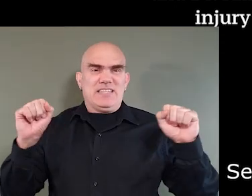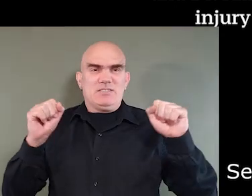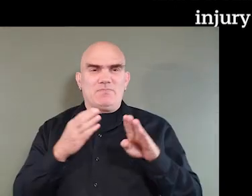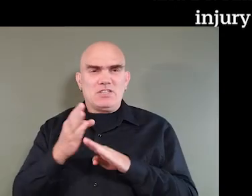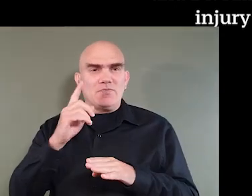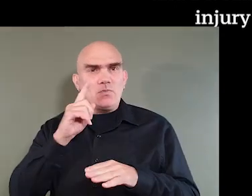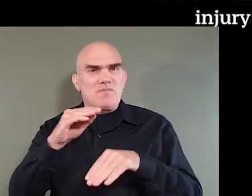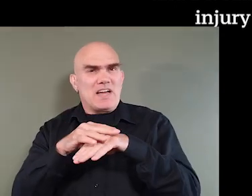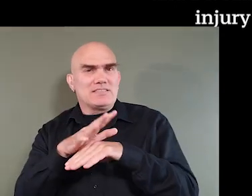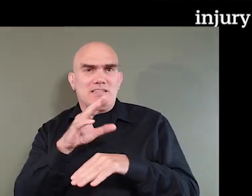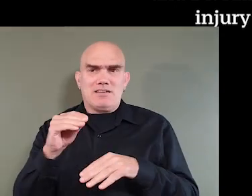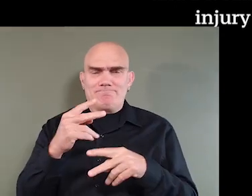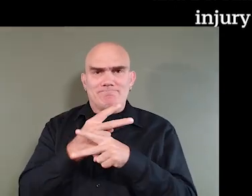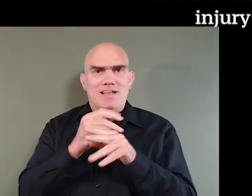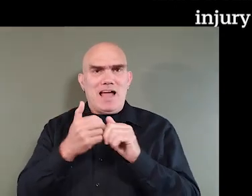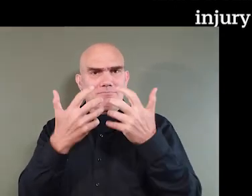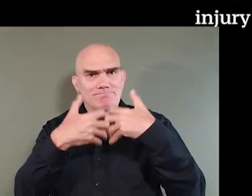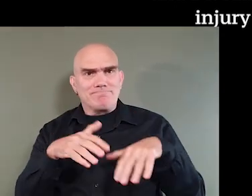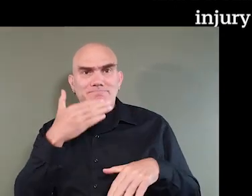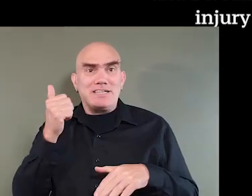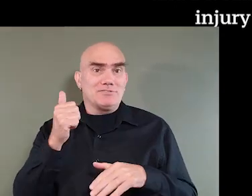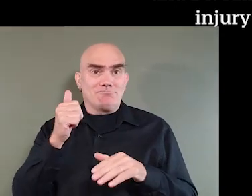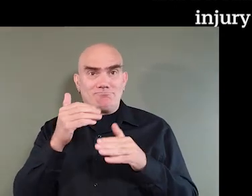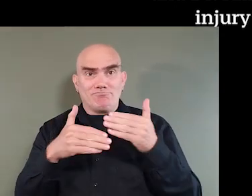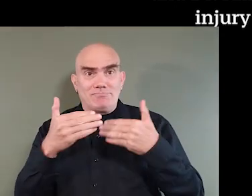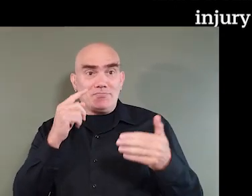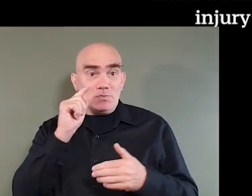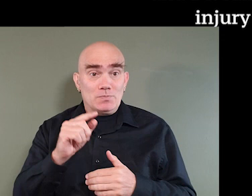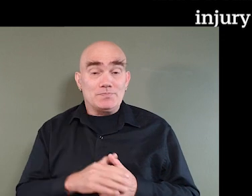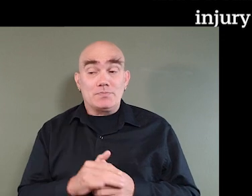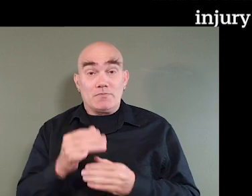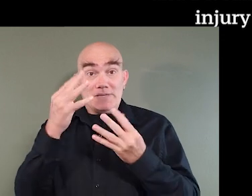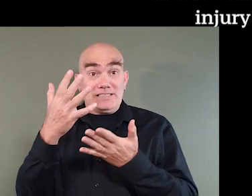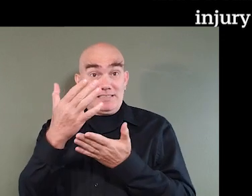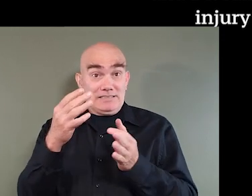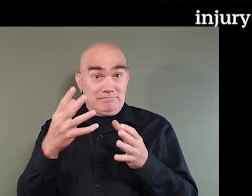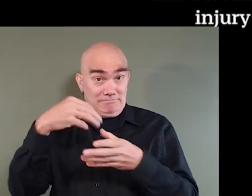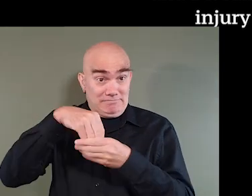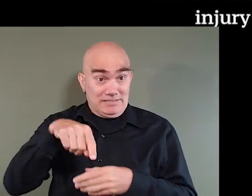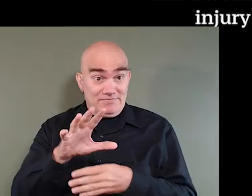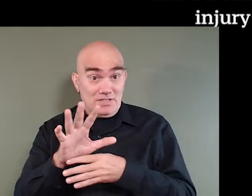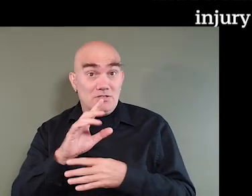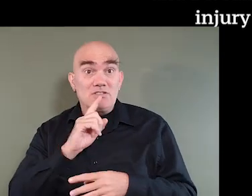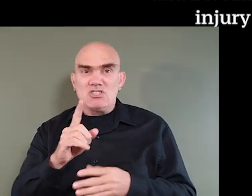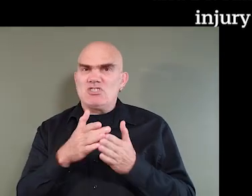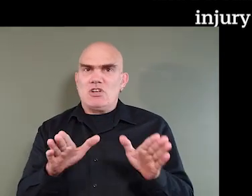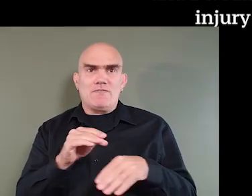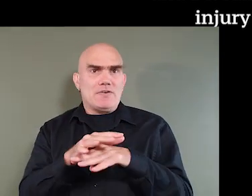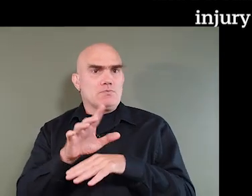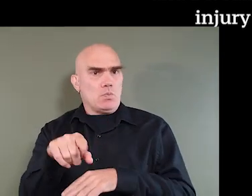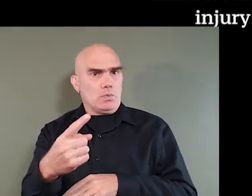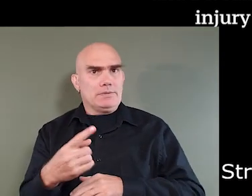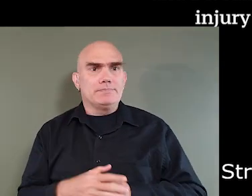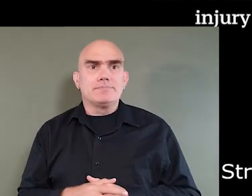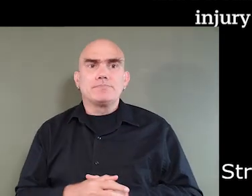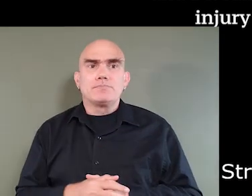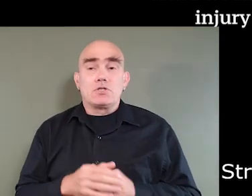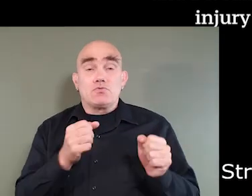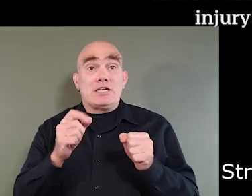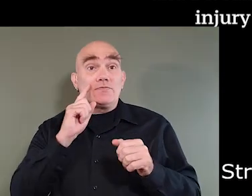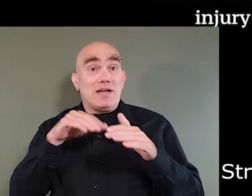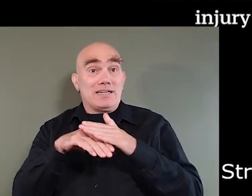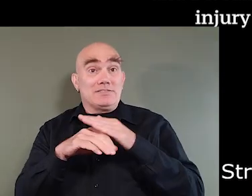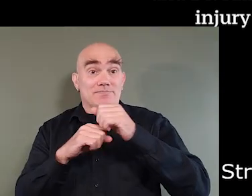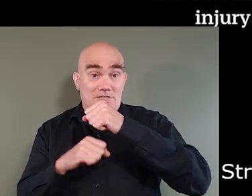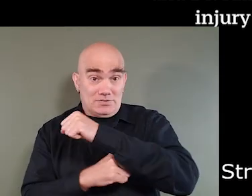get advice and formulate an exercise prescription for you. The information contained in this video is general advice only. Strategy for